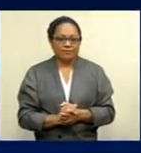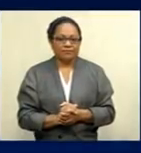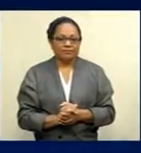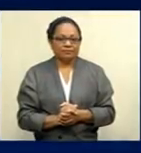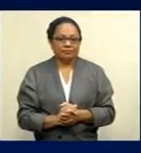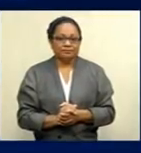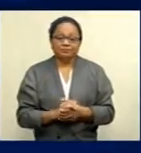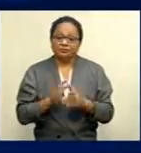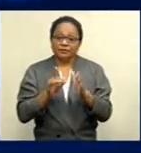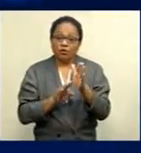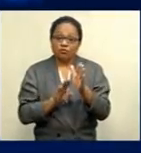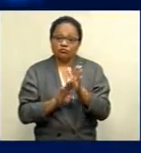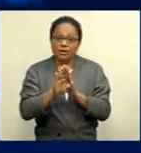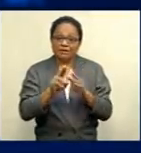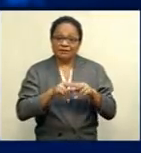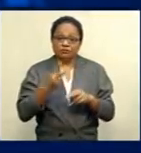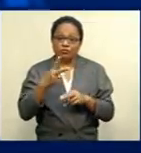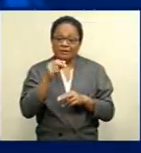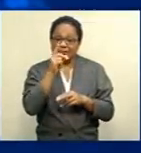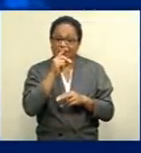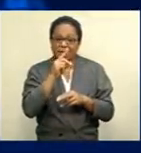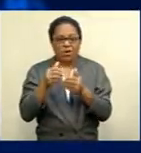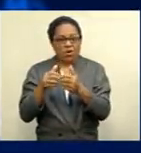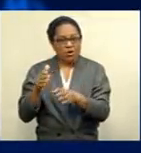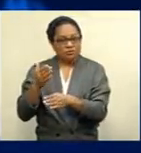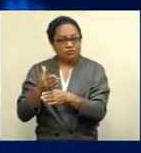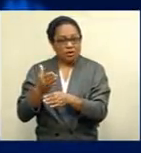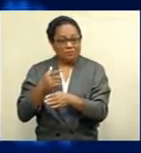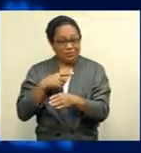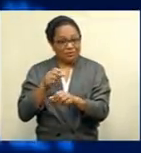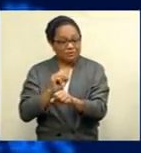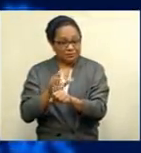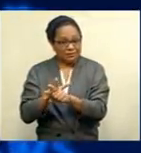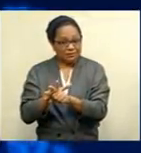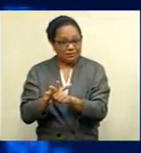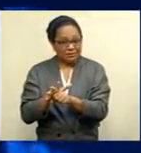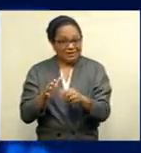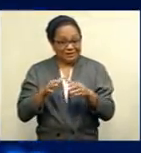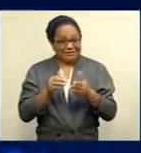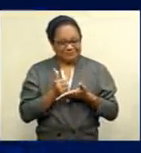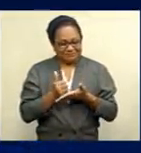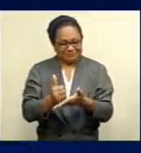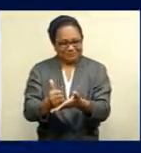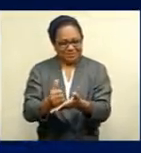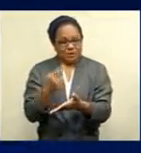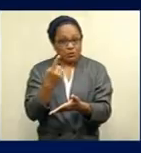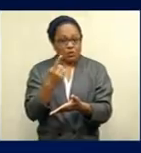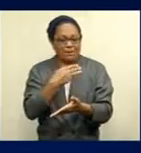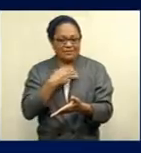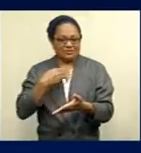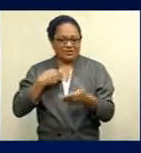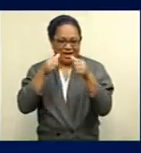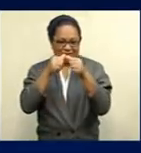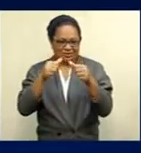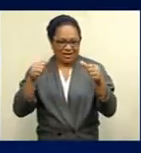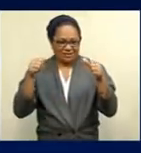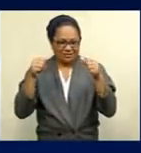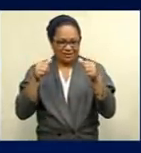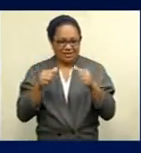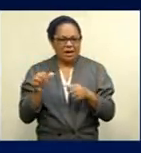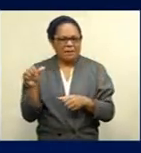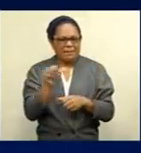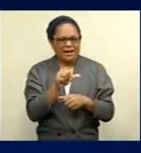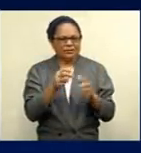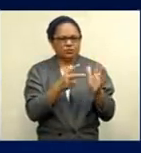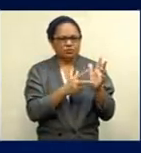And in growing Fiji, 20 people who lost their jobs due to COVID-19 were assisted through the Ministry of Agriculture's Back to Rural